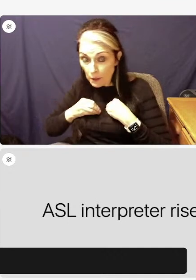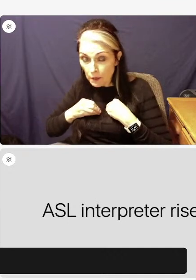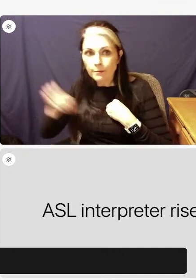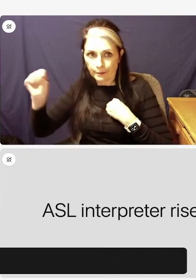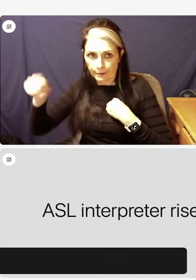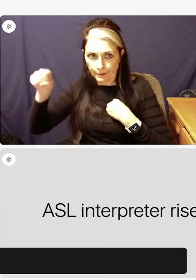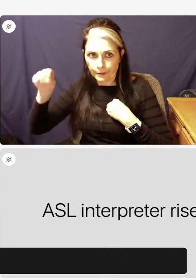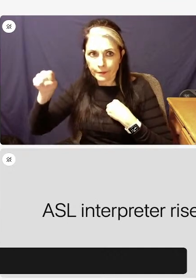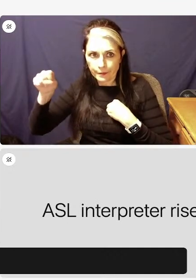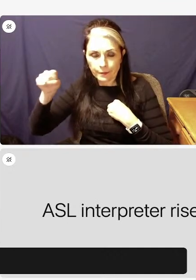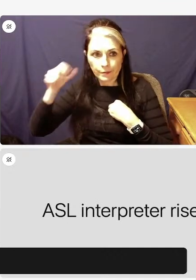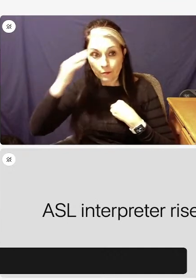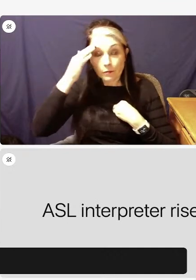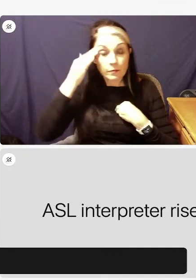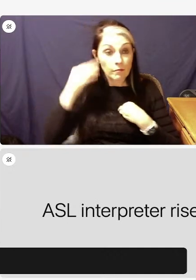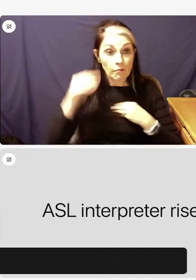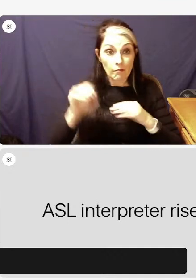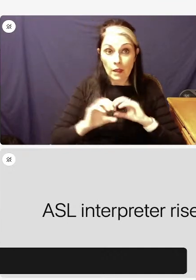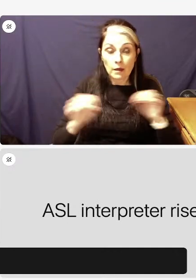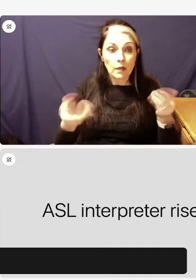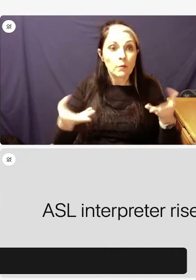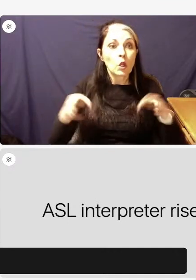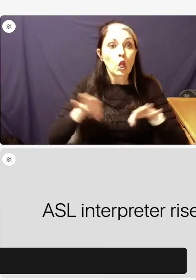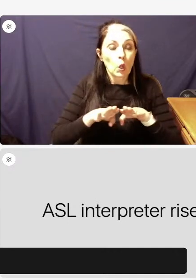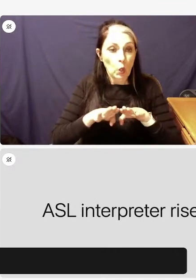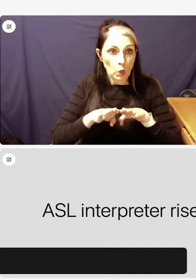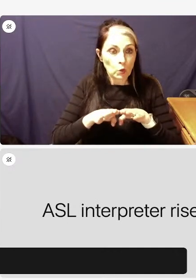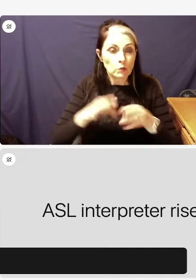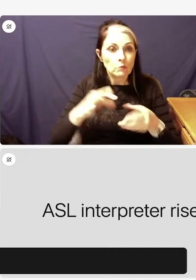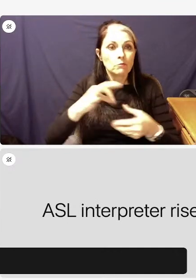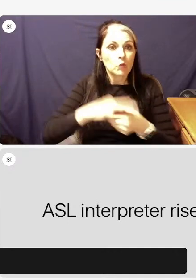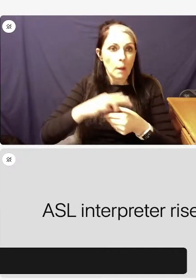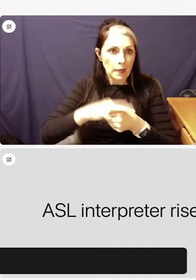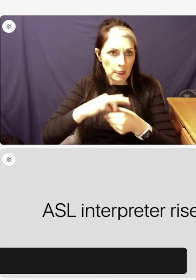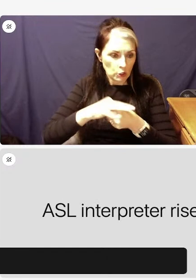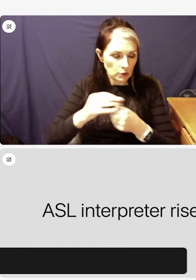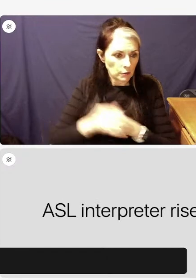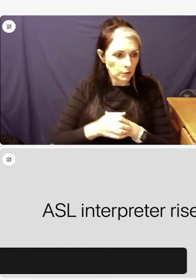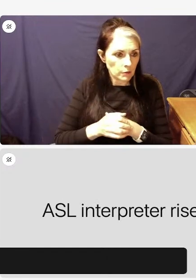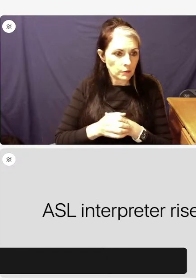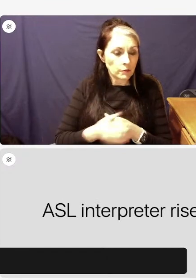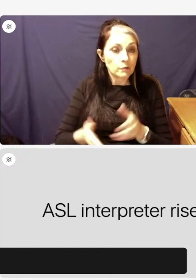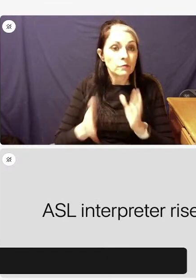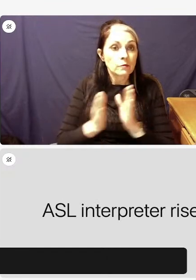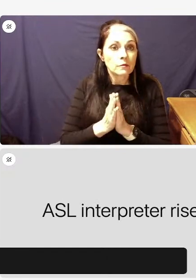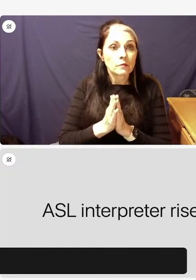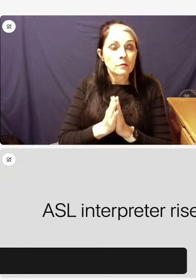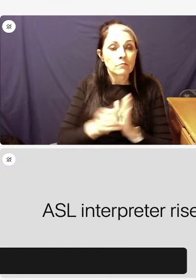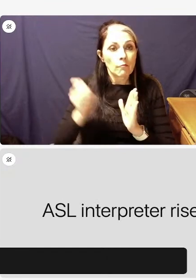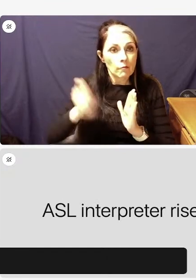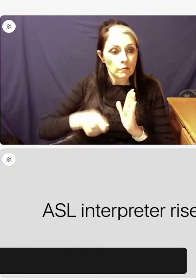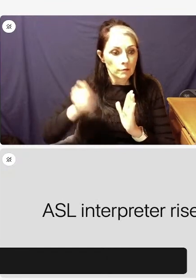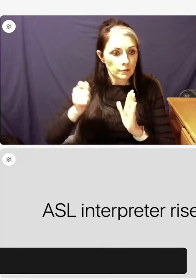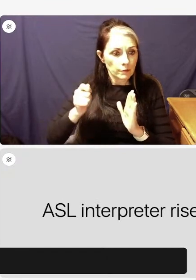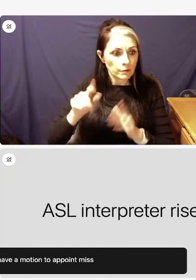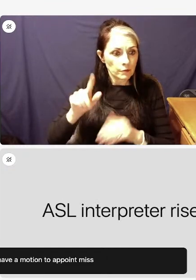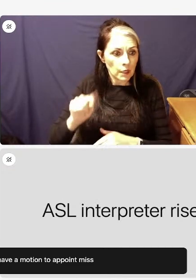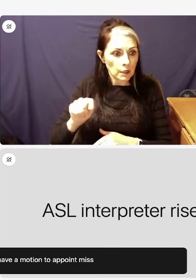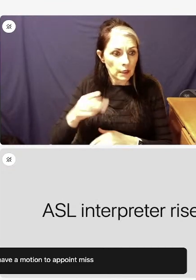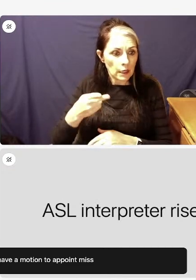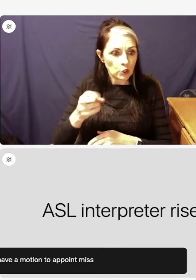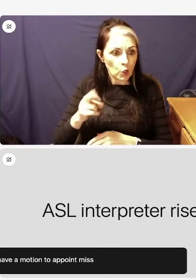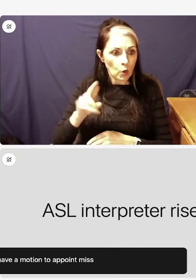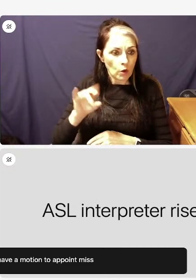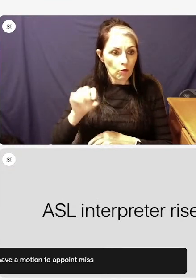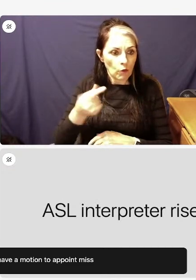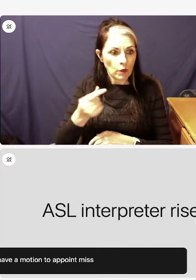all right hearing none we'll go ahead and close the nomination period and uh simply ask that we have a motion to appoint miss thor no jedi to